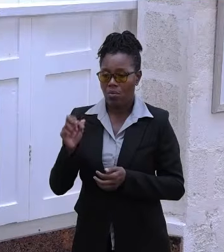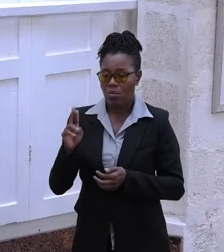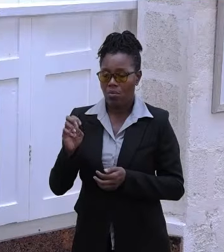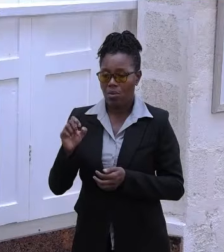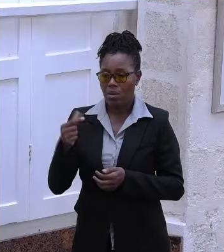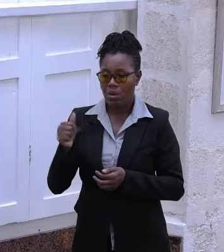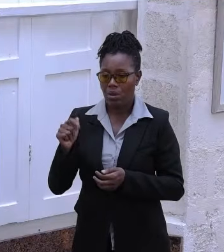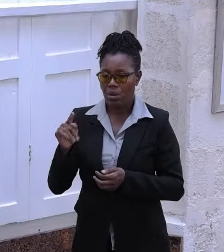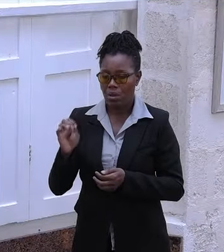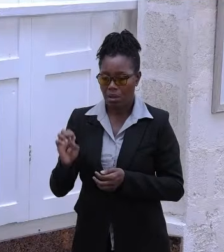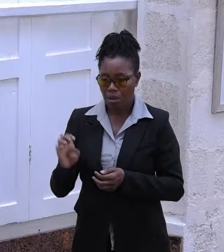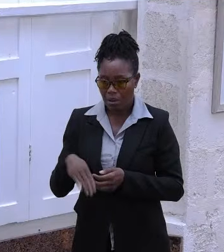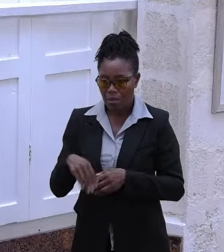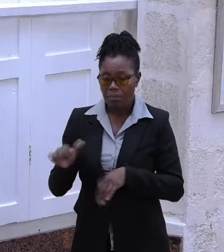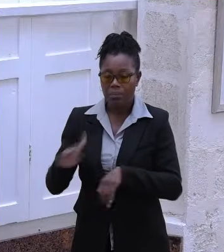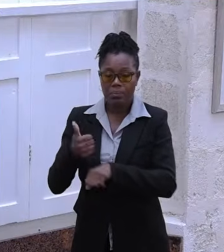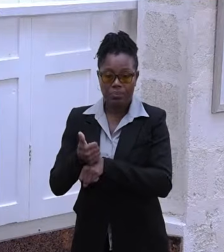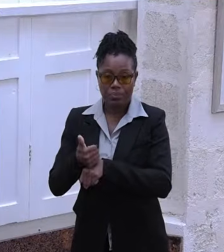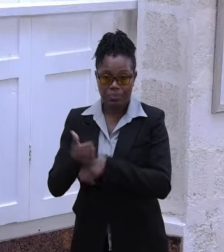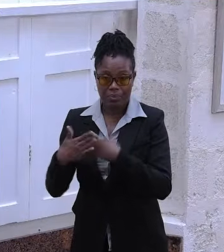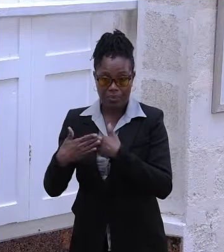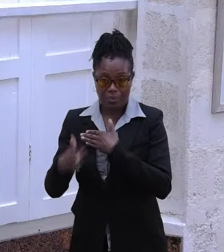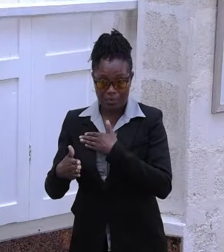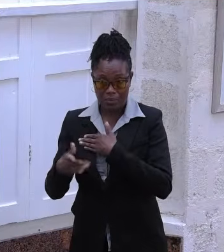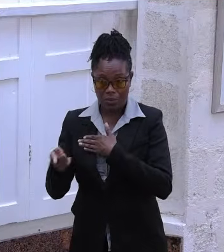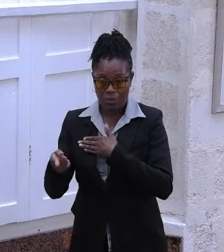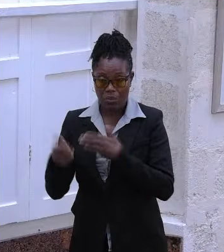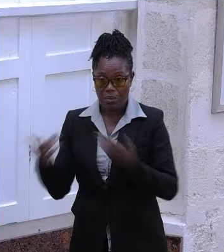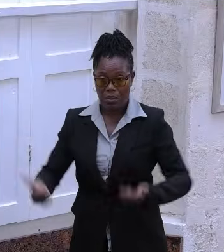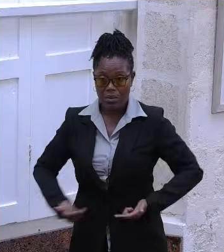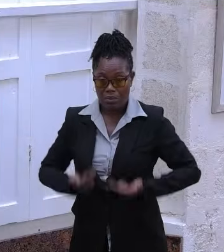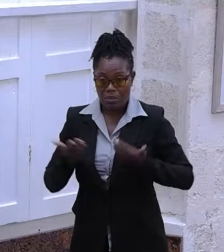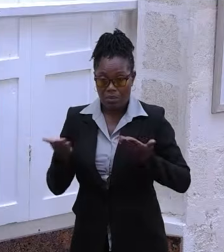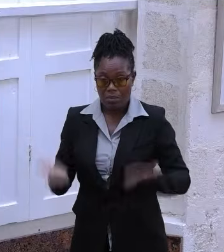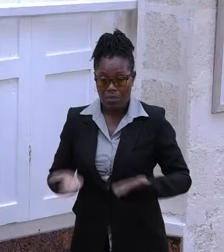you've been in the country for a period of